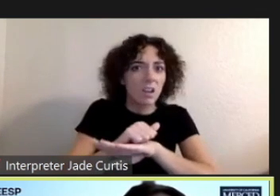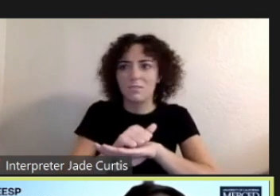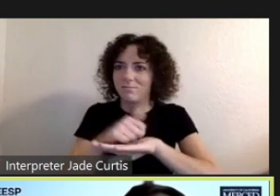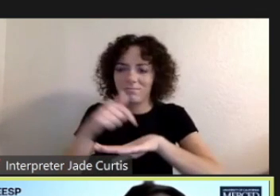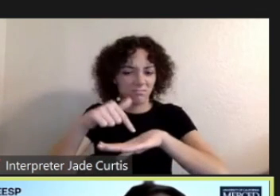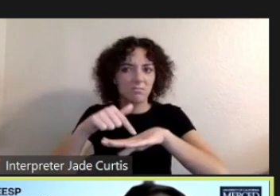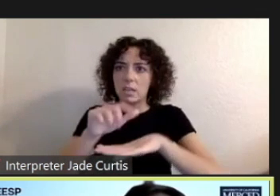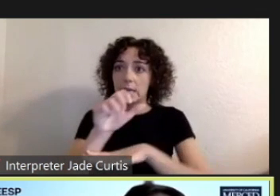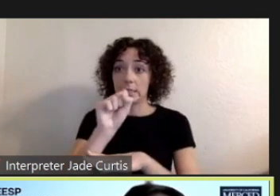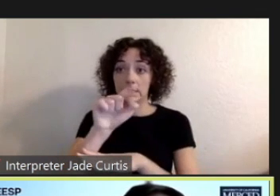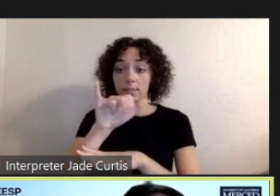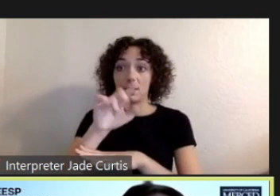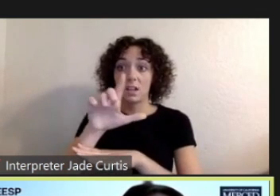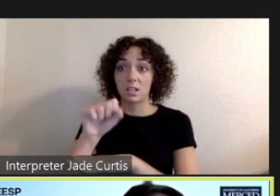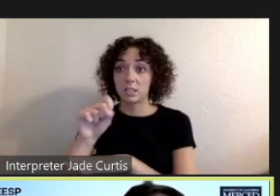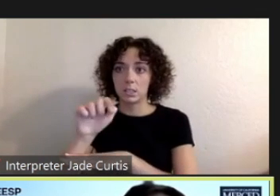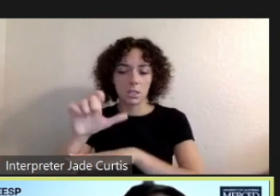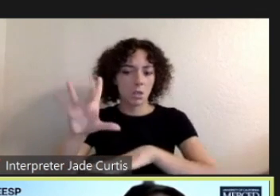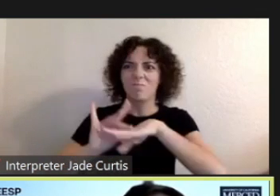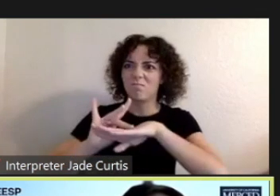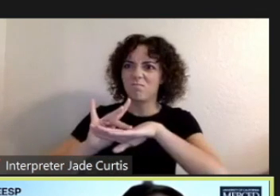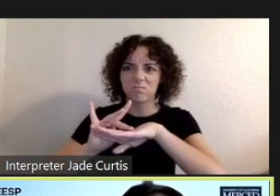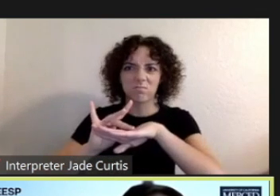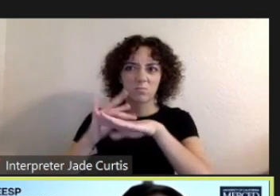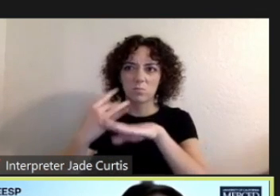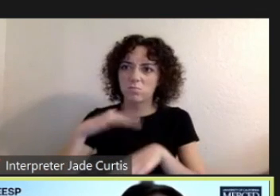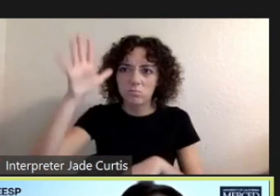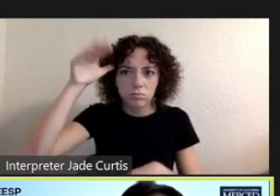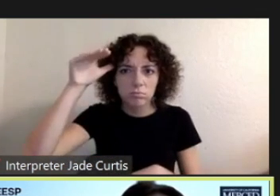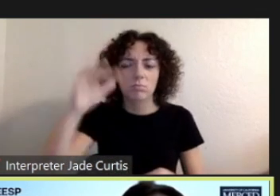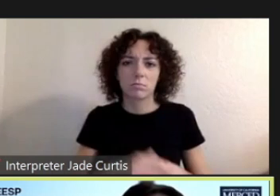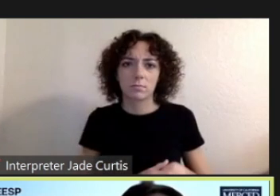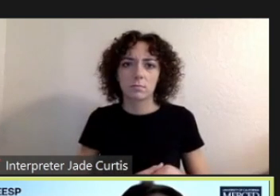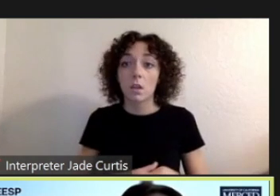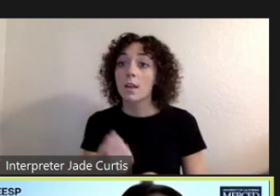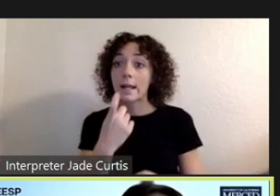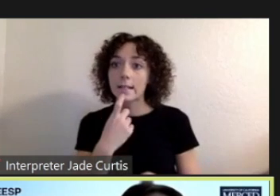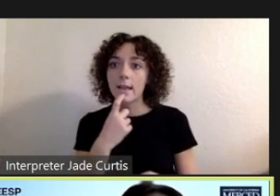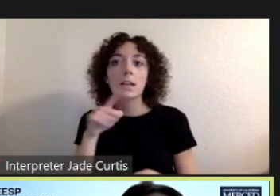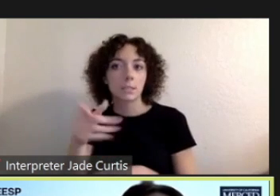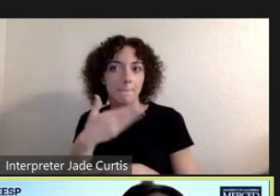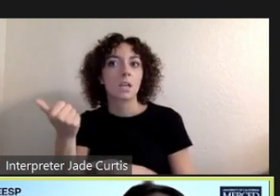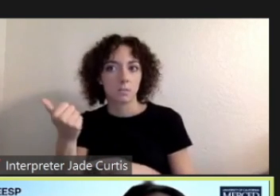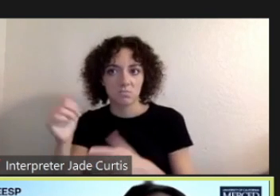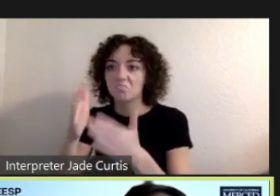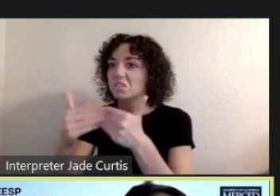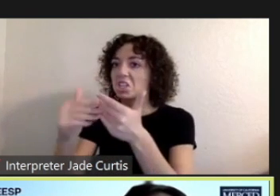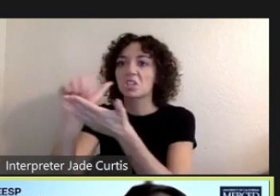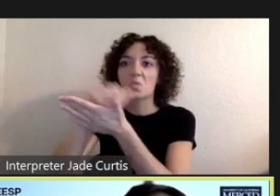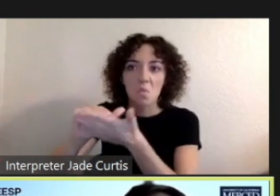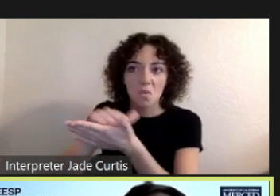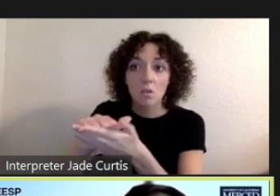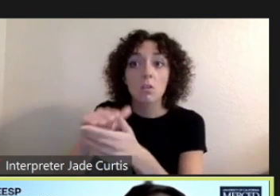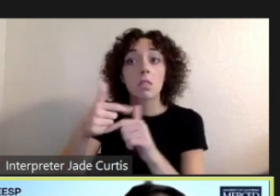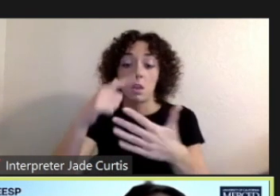virus, as opposed to glass, which allows the most washout, followed by silica, gold.